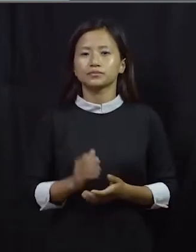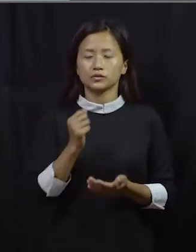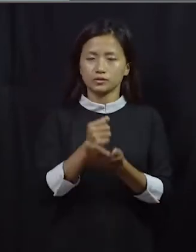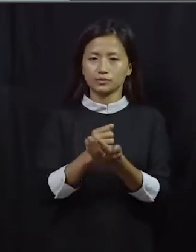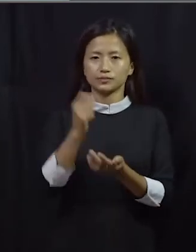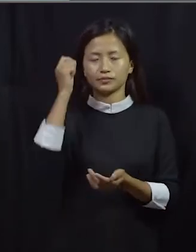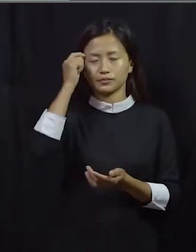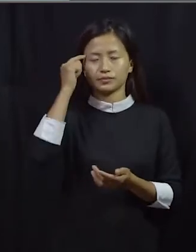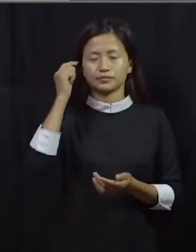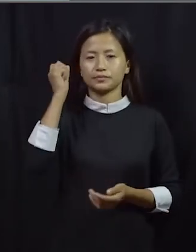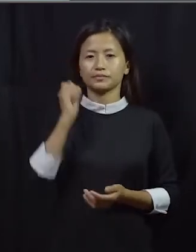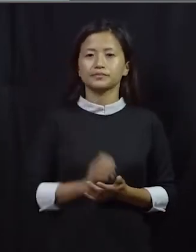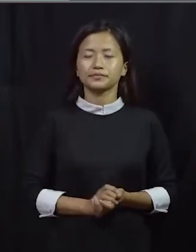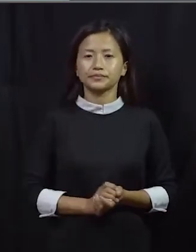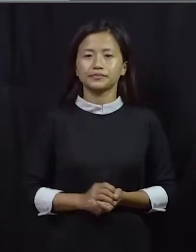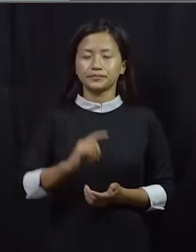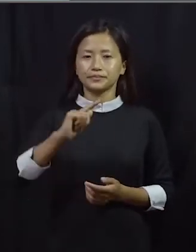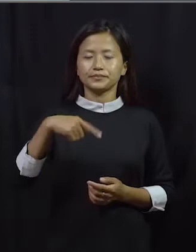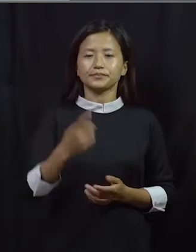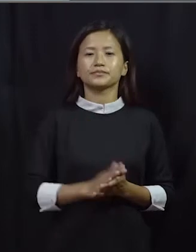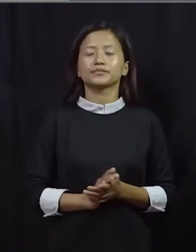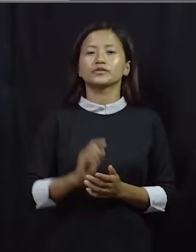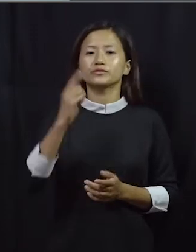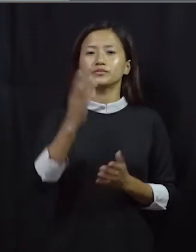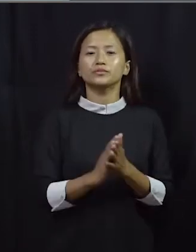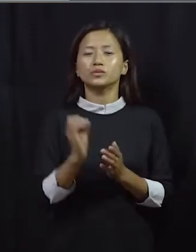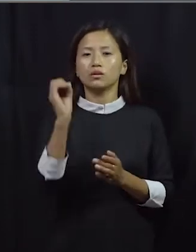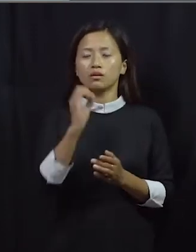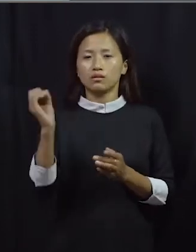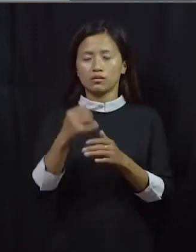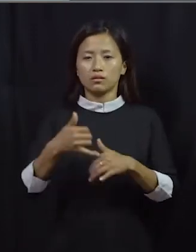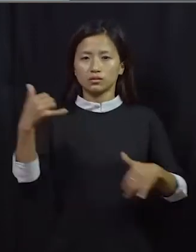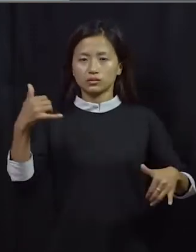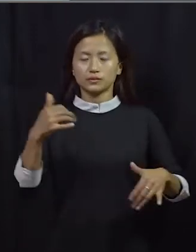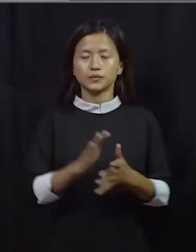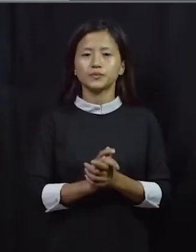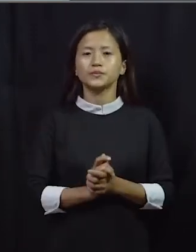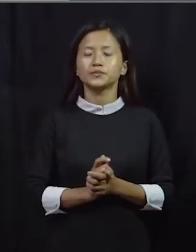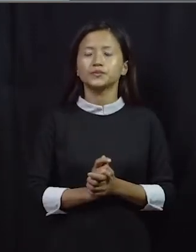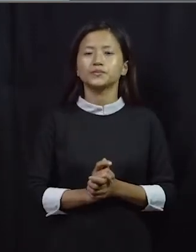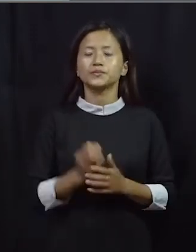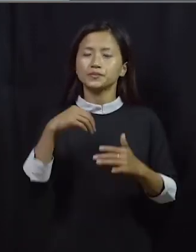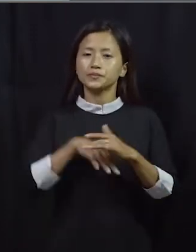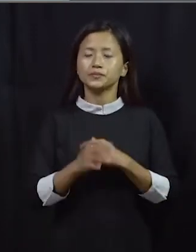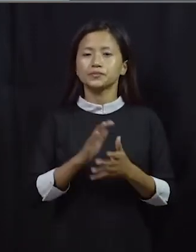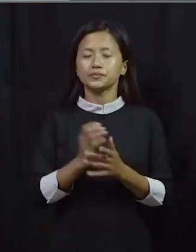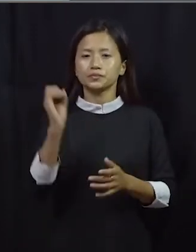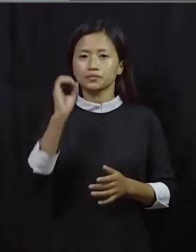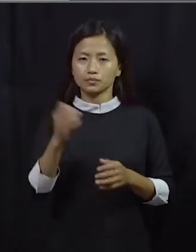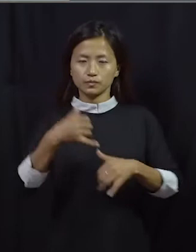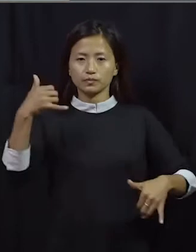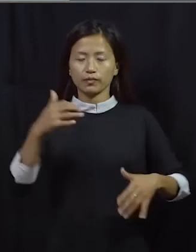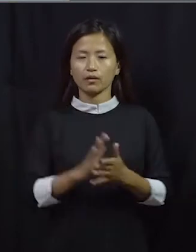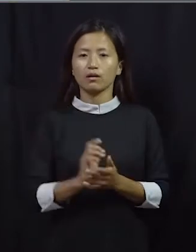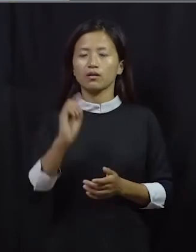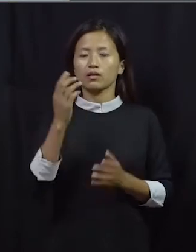mind. Next is on 1st October, that is, in the month of October, X